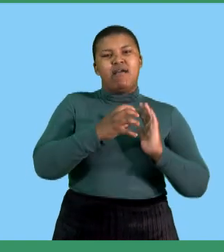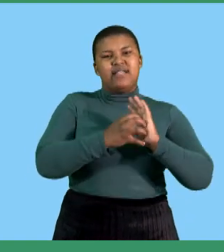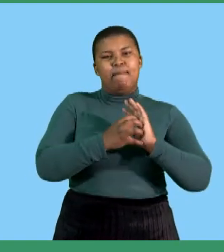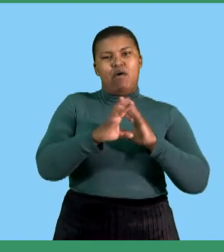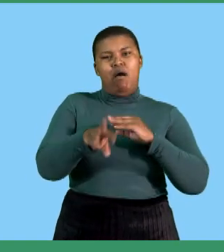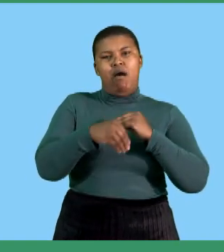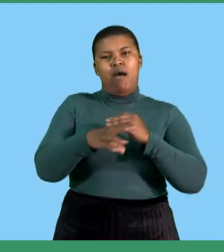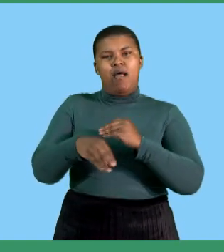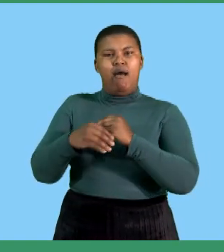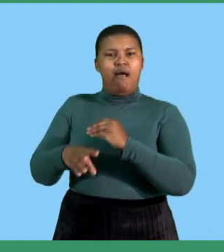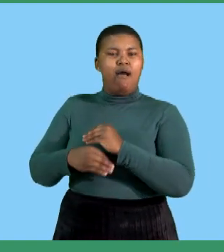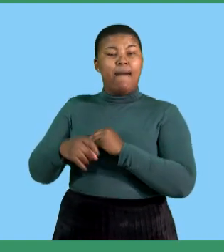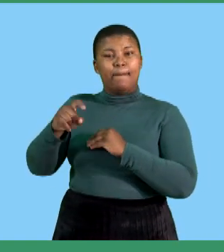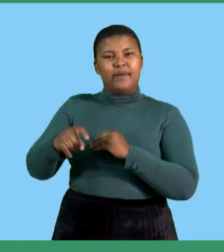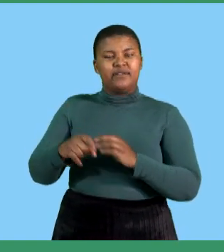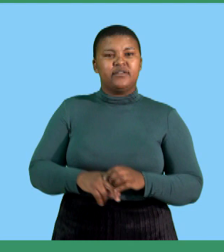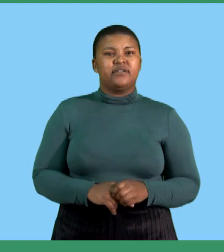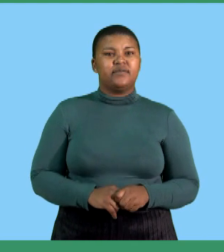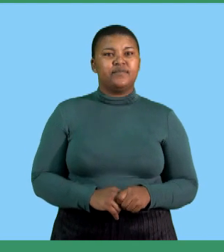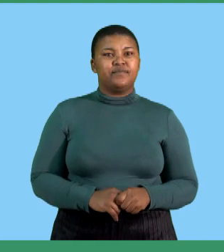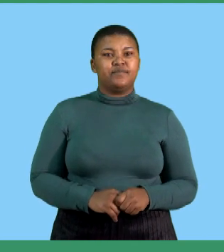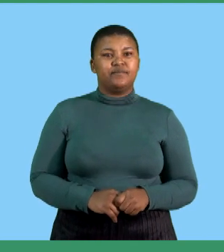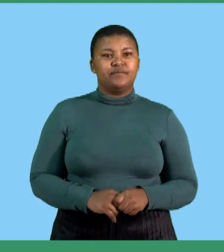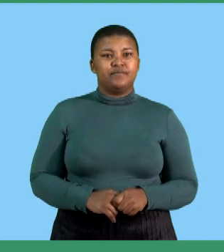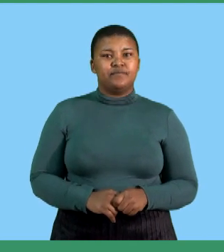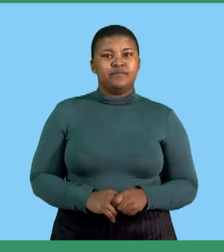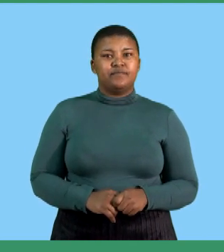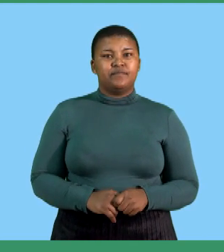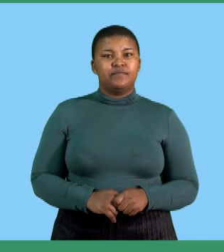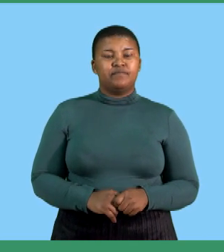example. All right. So we, for example, then,